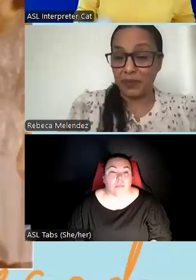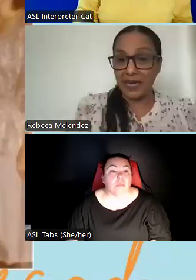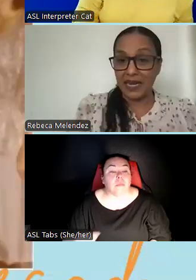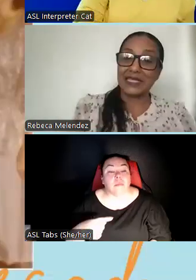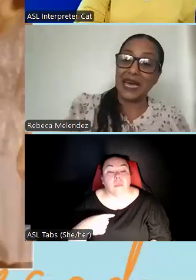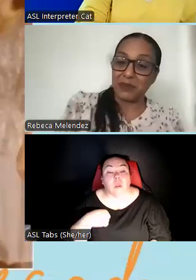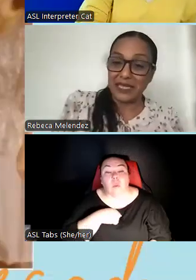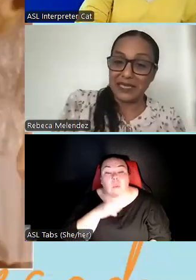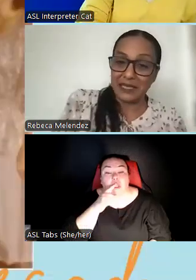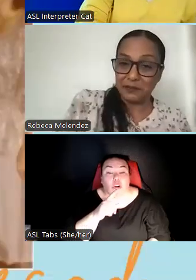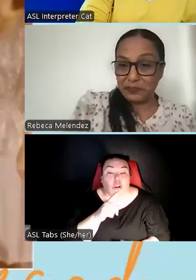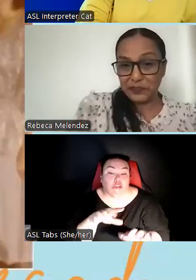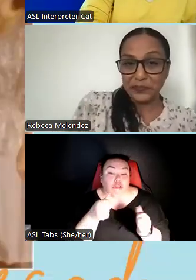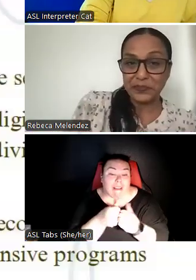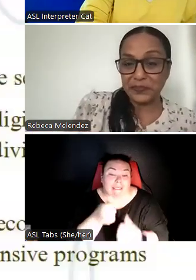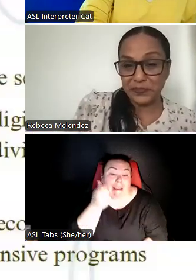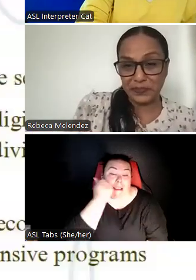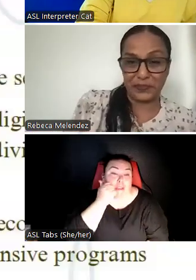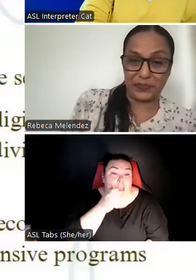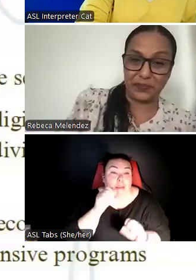of these women. Slide, please.